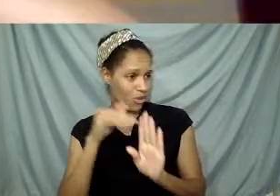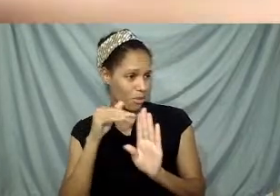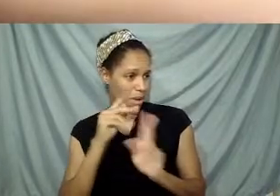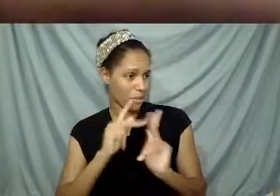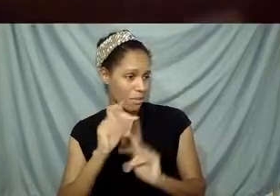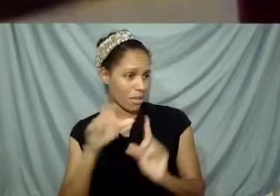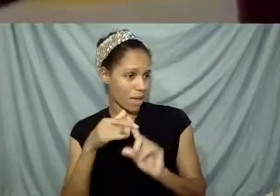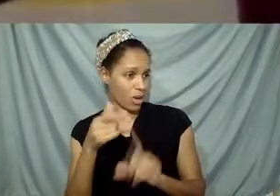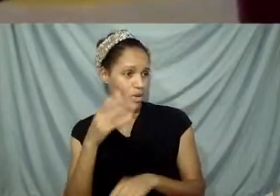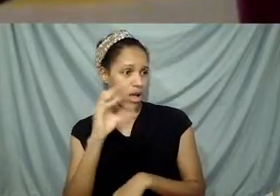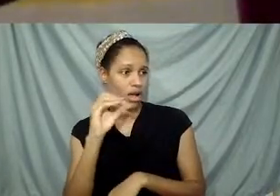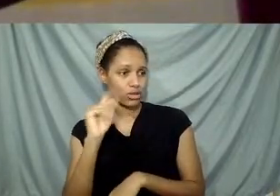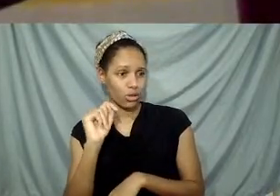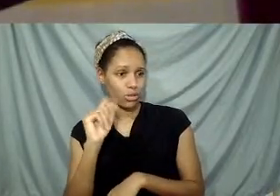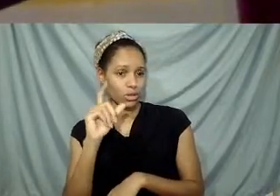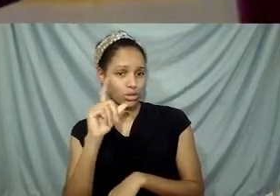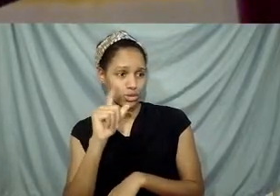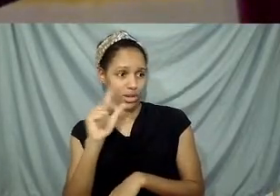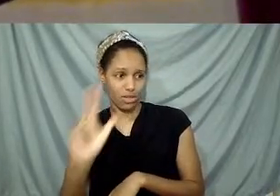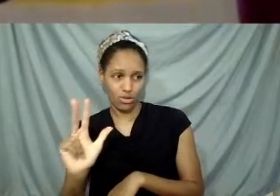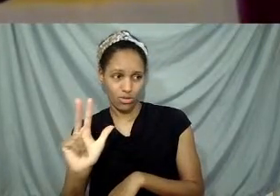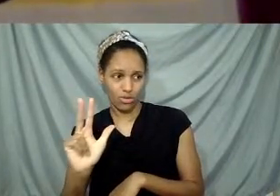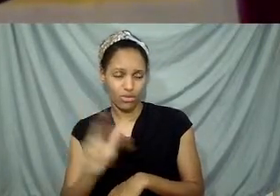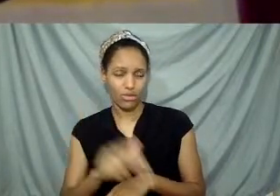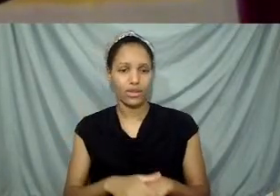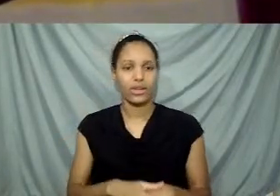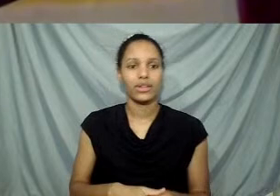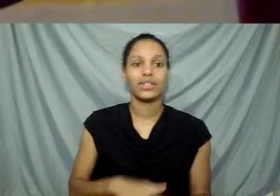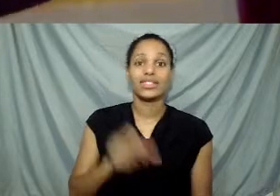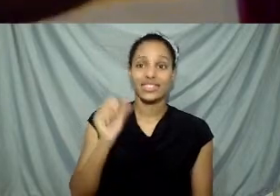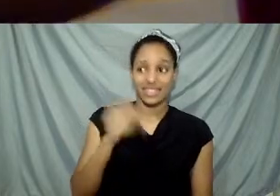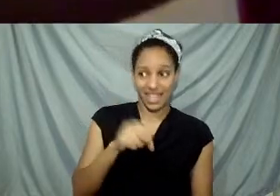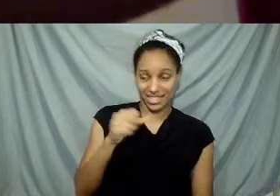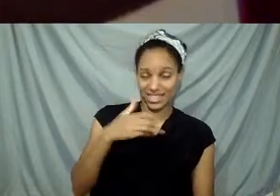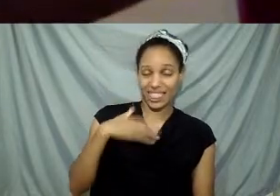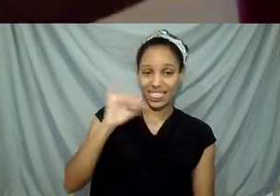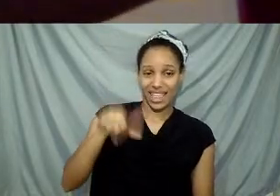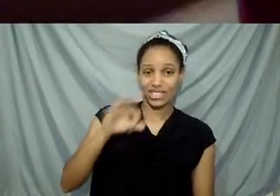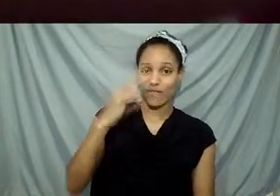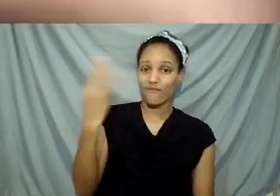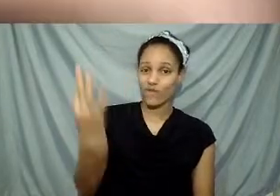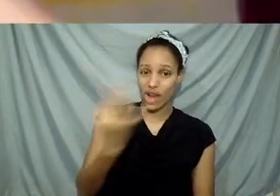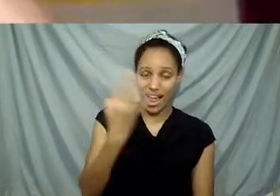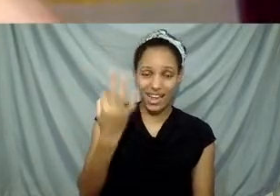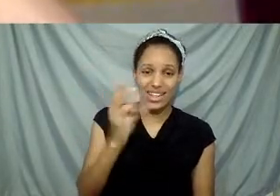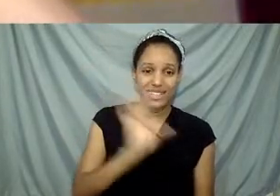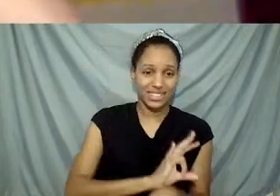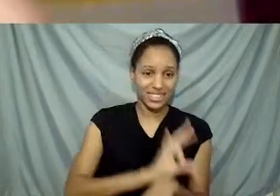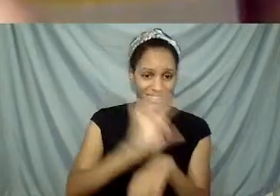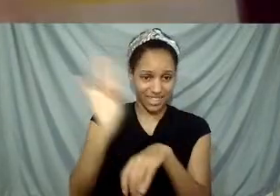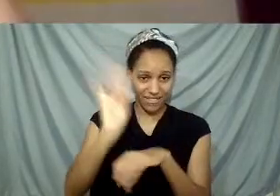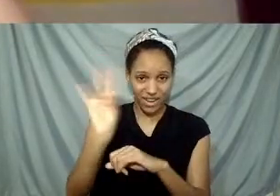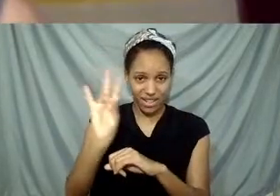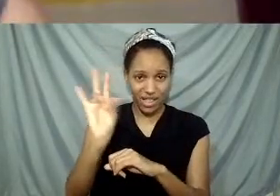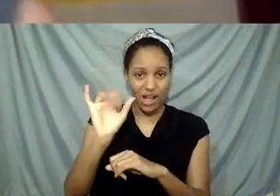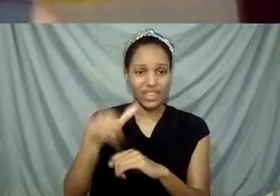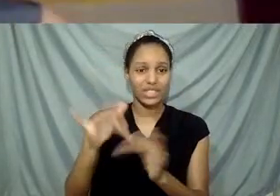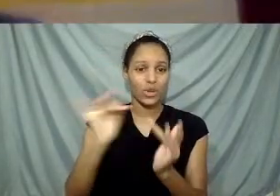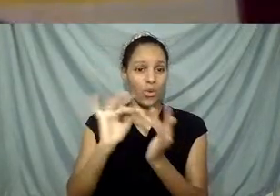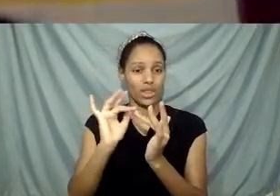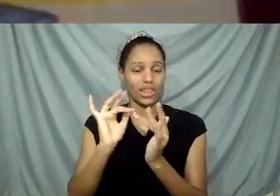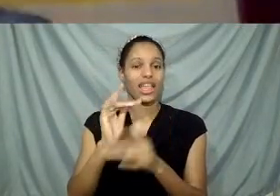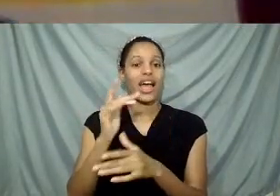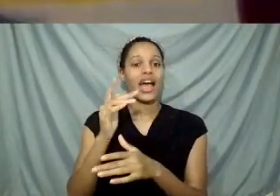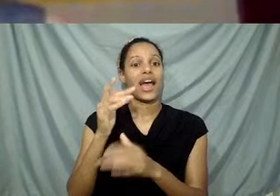October 23rd. It is a Friday. 7 o'clock is going to be the virtual premiere, and 8 o'clock will be the